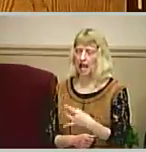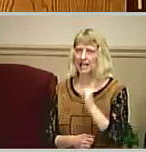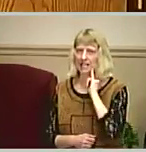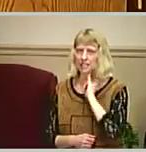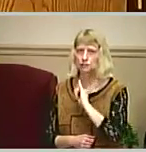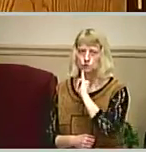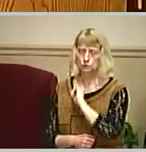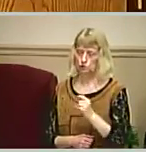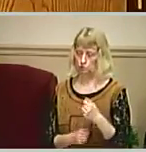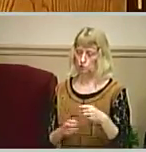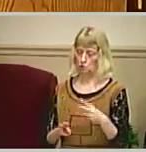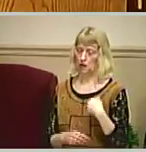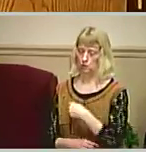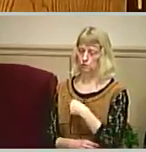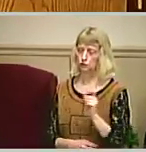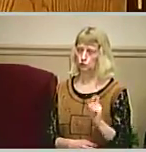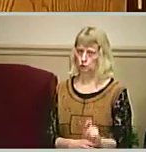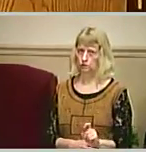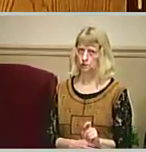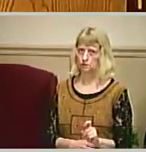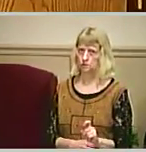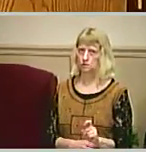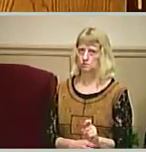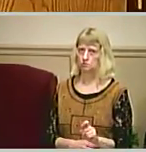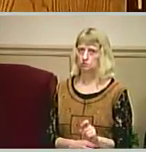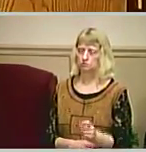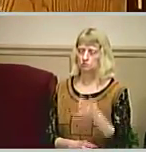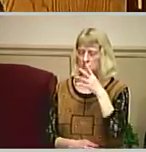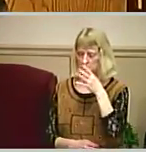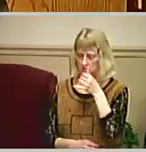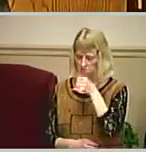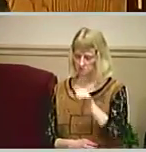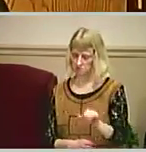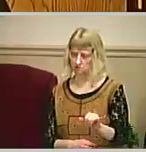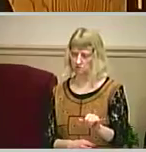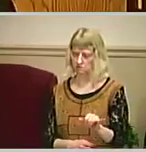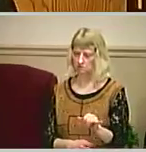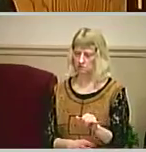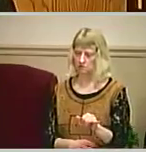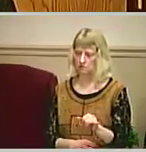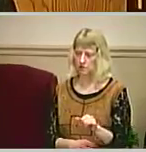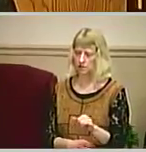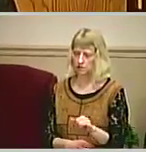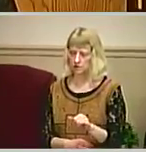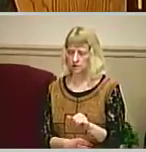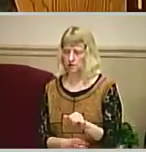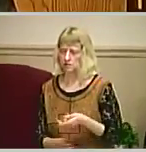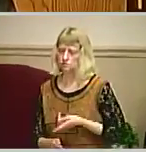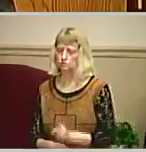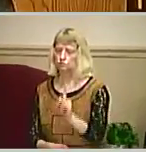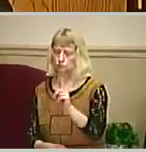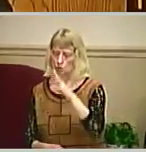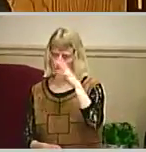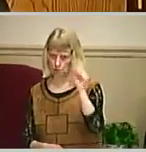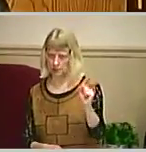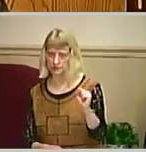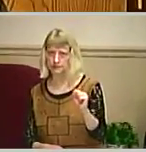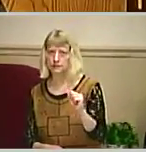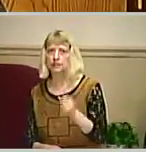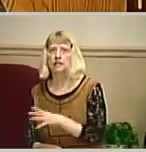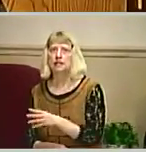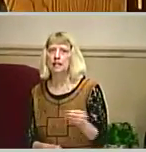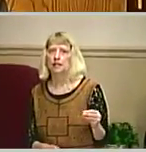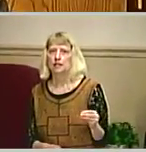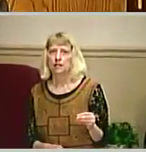way we ought to, and in many ways shunned Benjamin Netanyahu, and would like to see